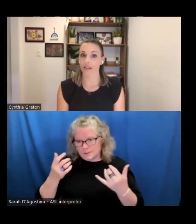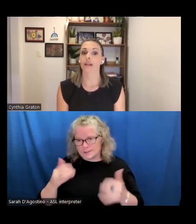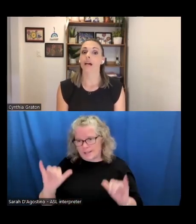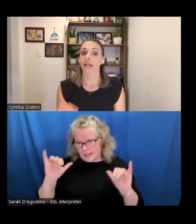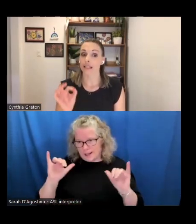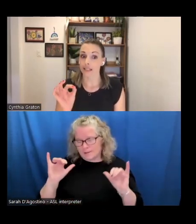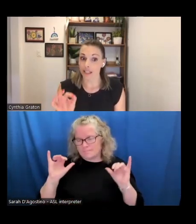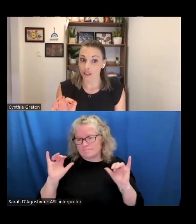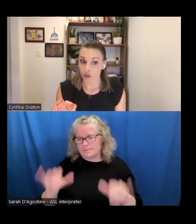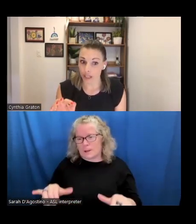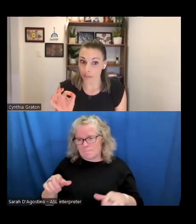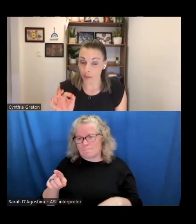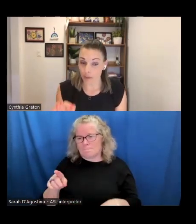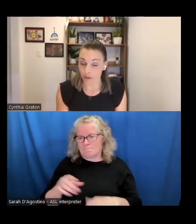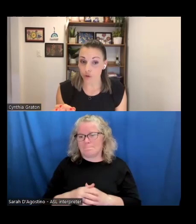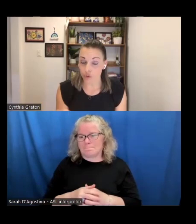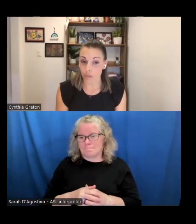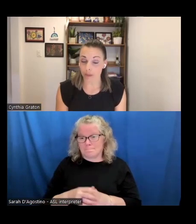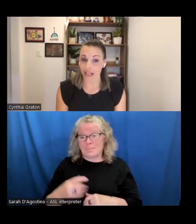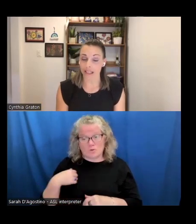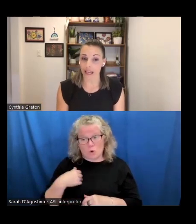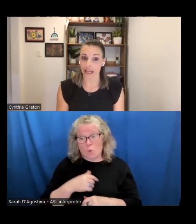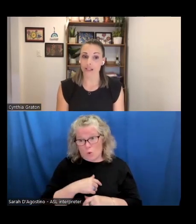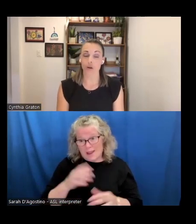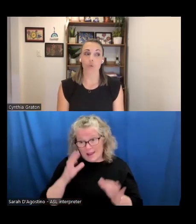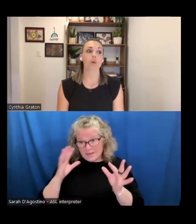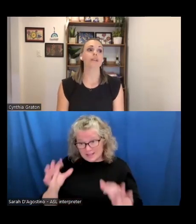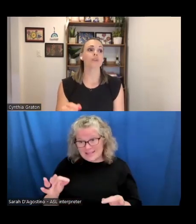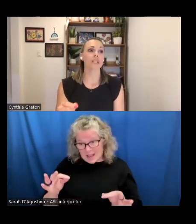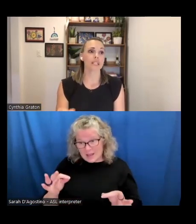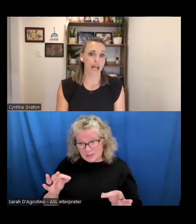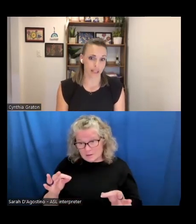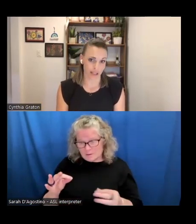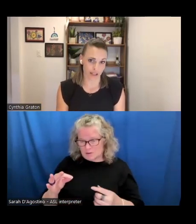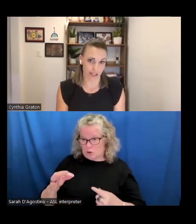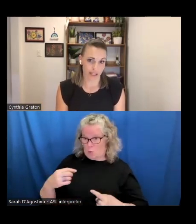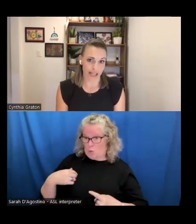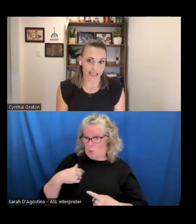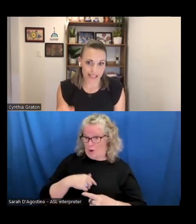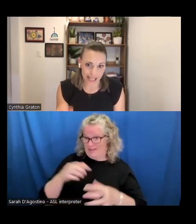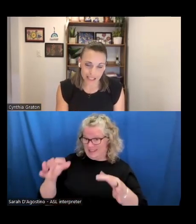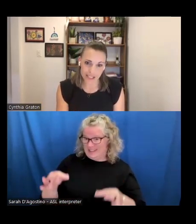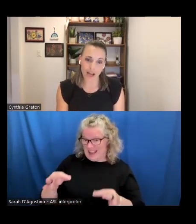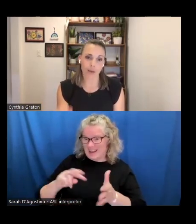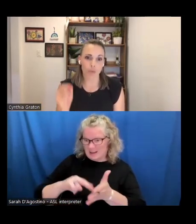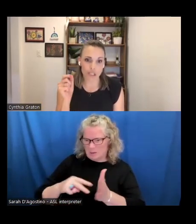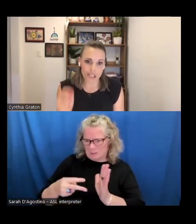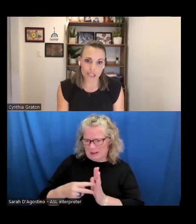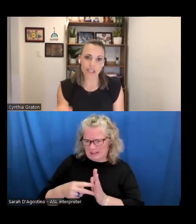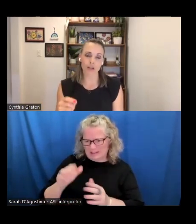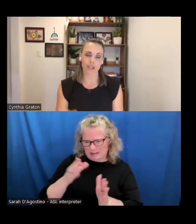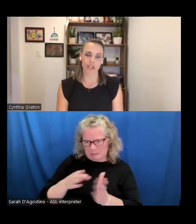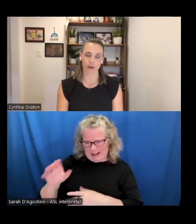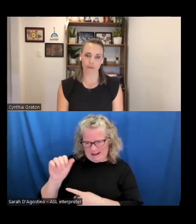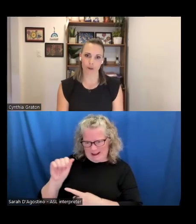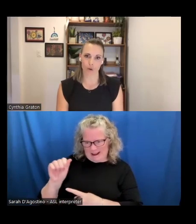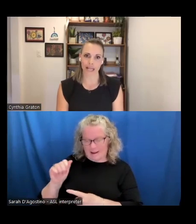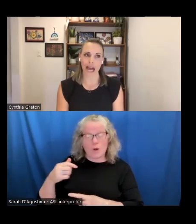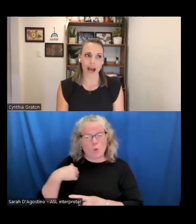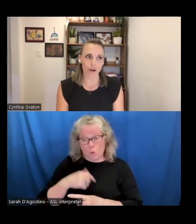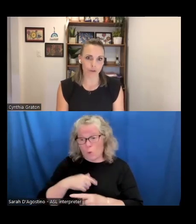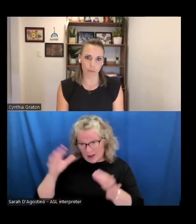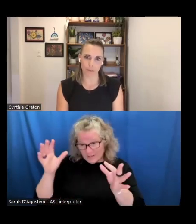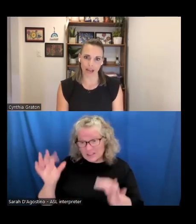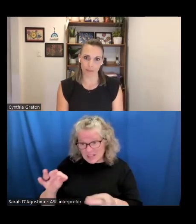again, an indicator that I'm about to do a plan A. So we've decided that next time we see your cell